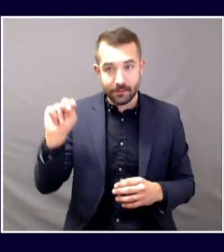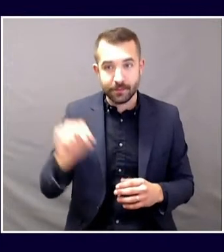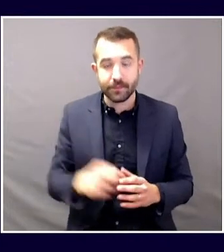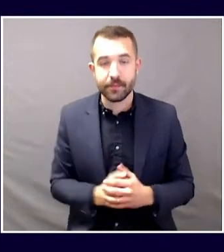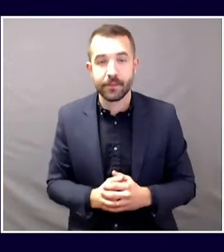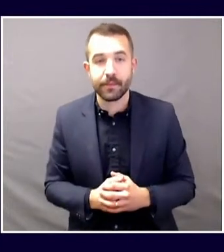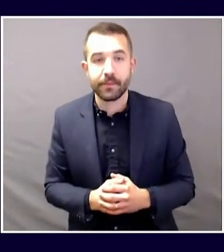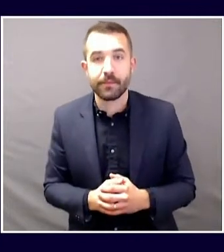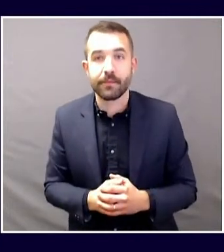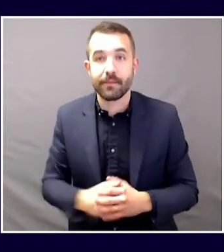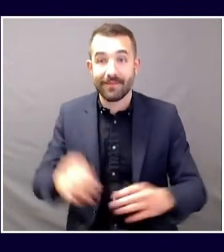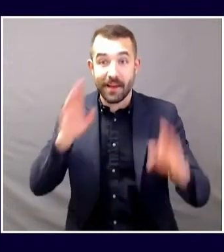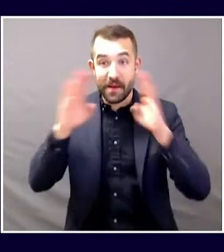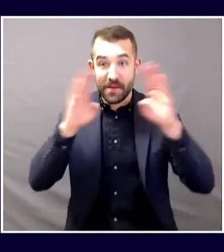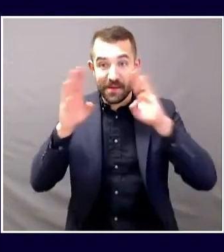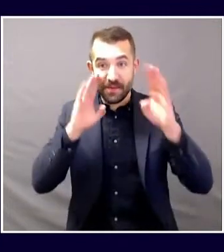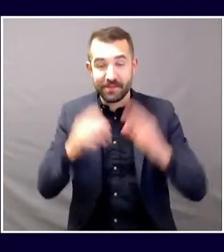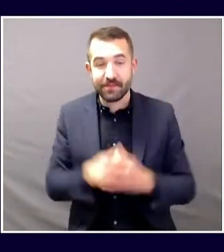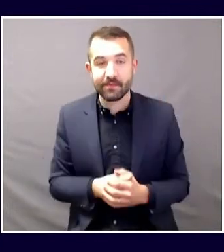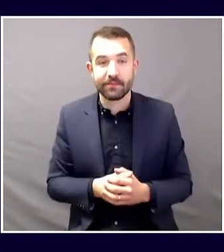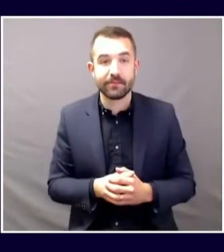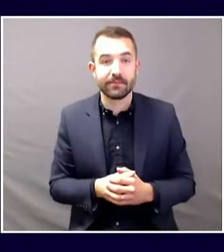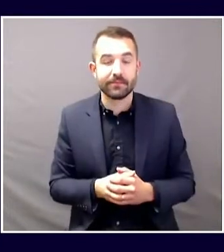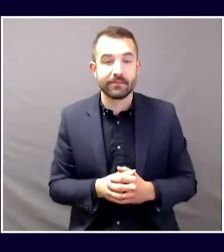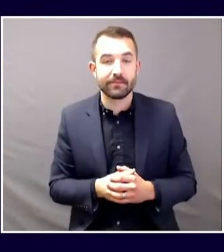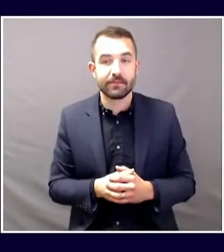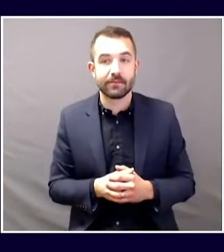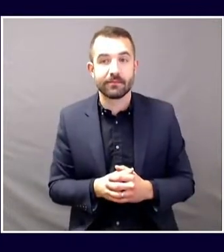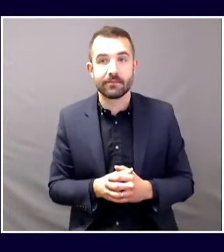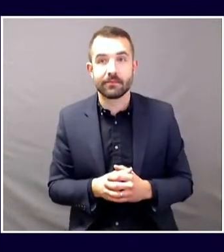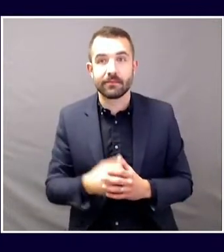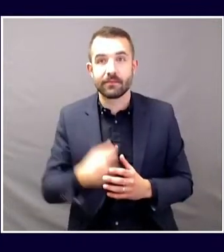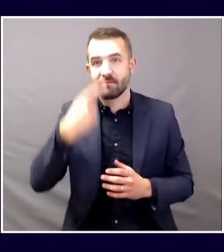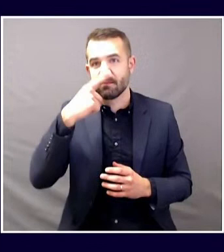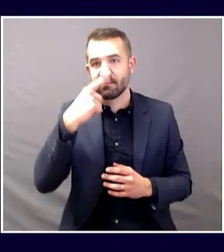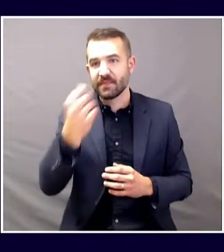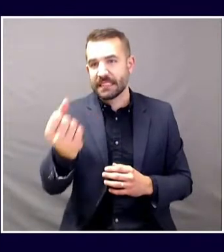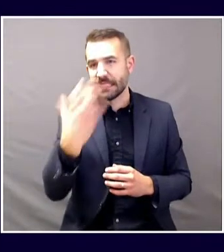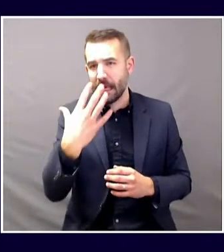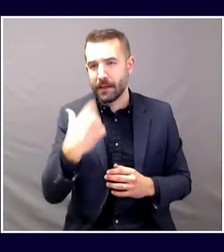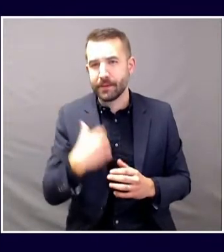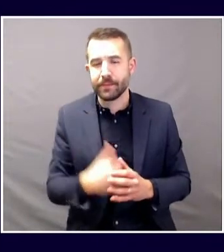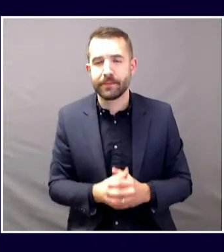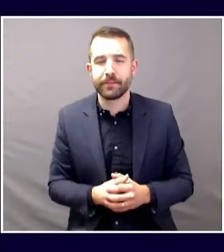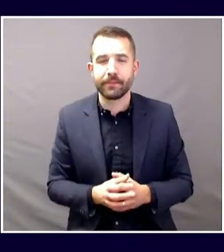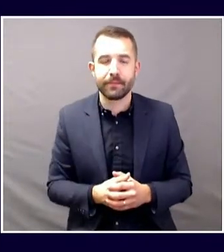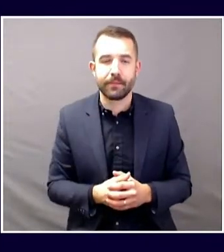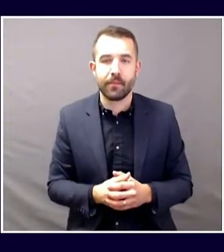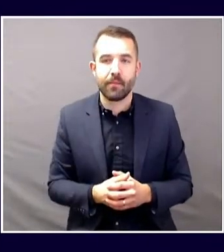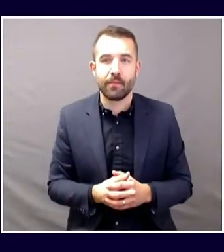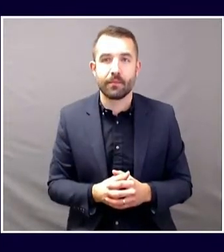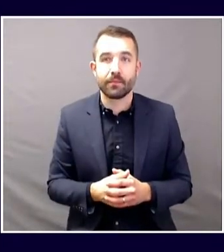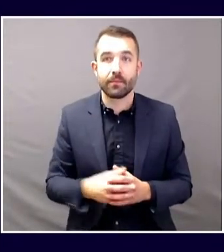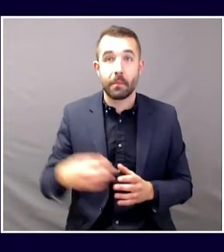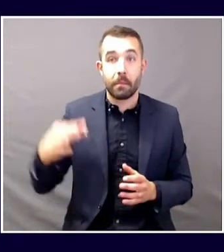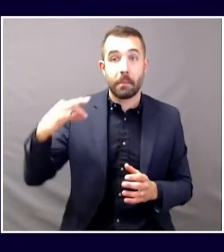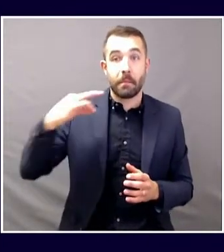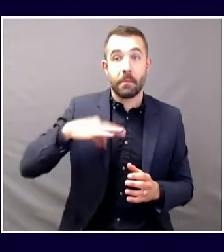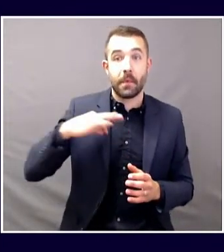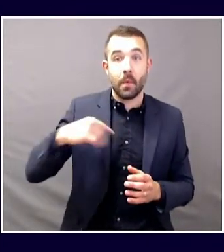Yep. Hi, Dr. Shah. Thank you. Can you tell me how close Maine's hospitals are at this point